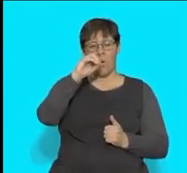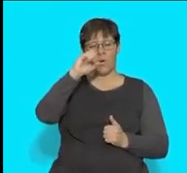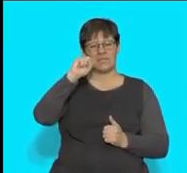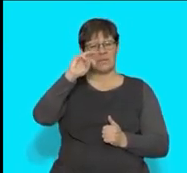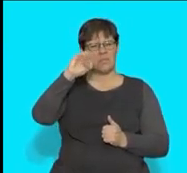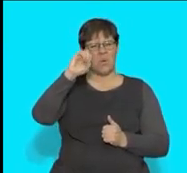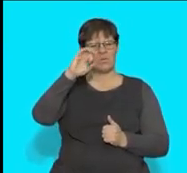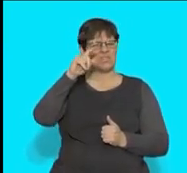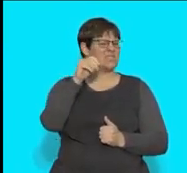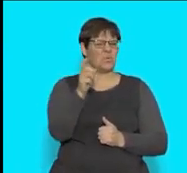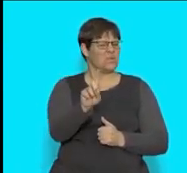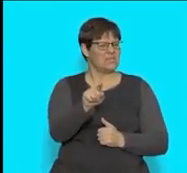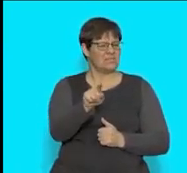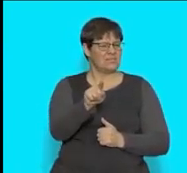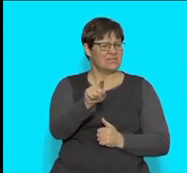but it's the movement